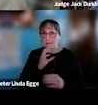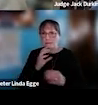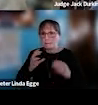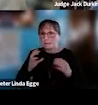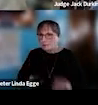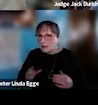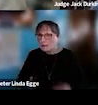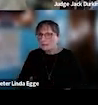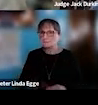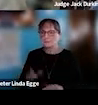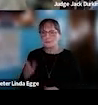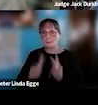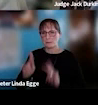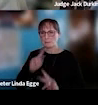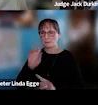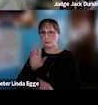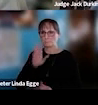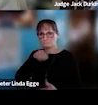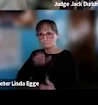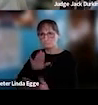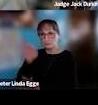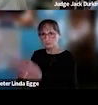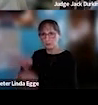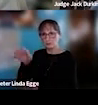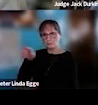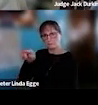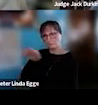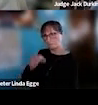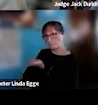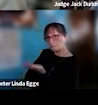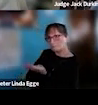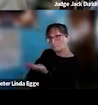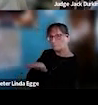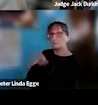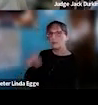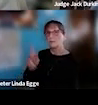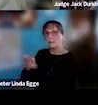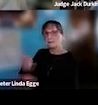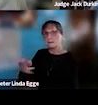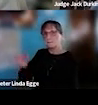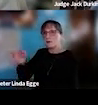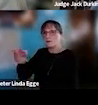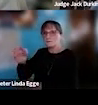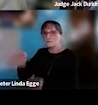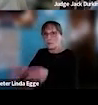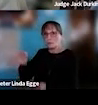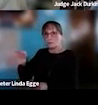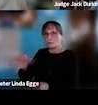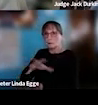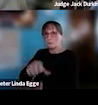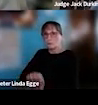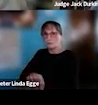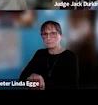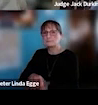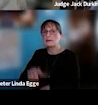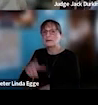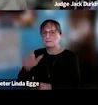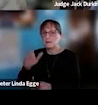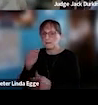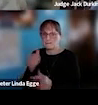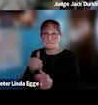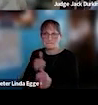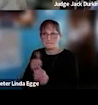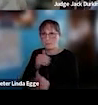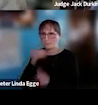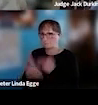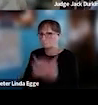in front of the judge and working with the prosecutor and the DA, when they keep court appointments, they follow through on the classes